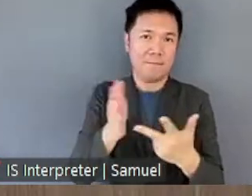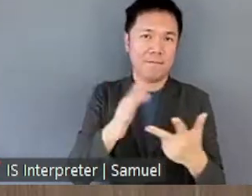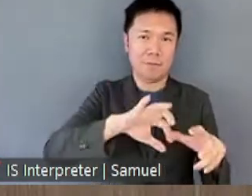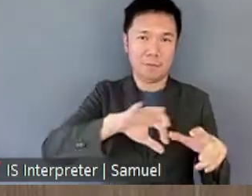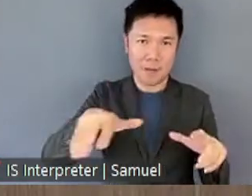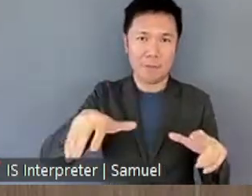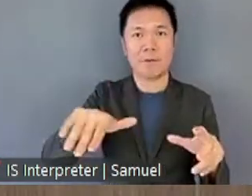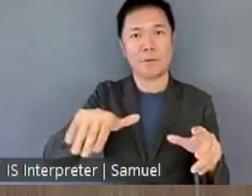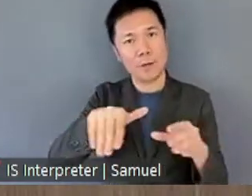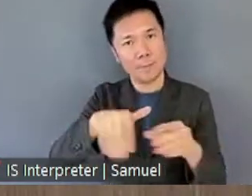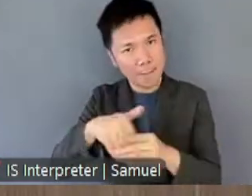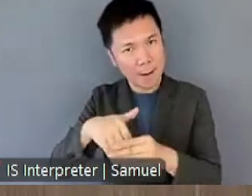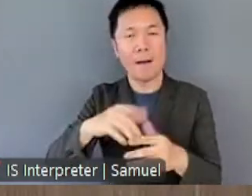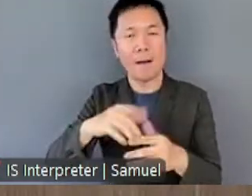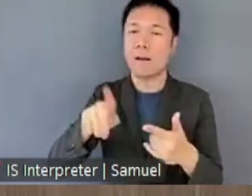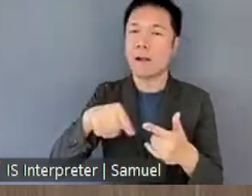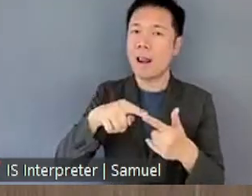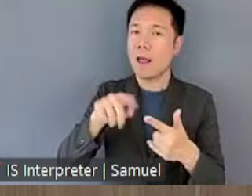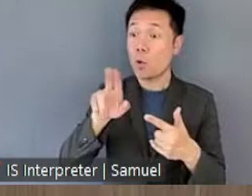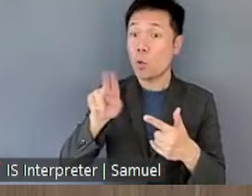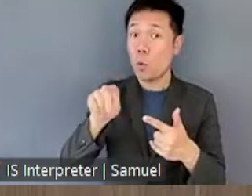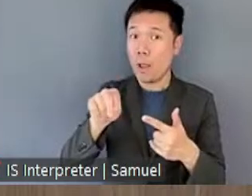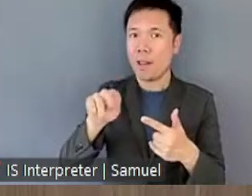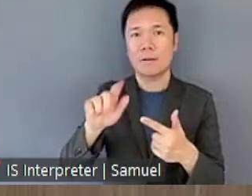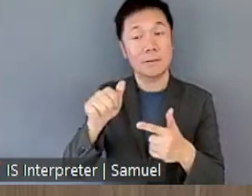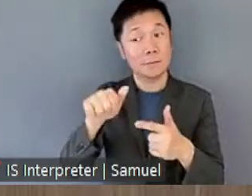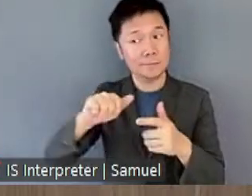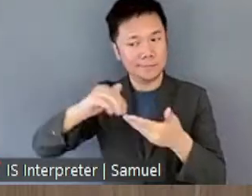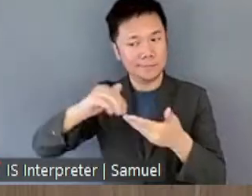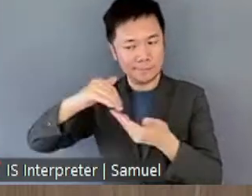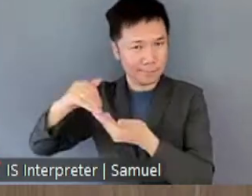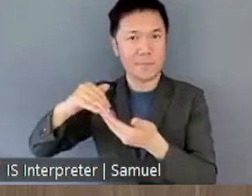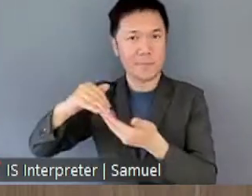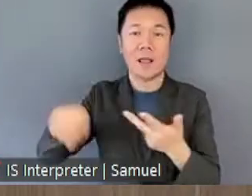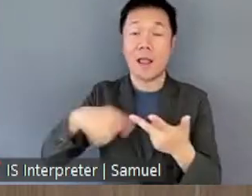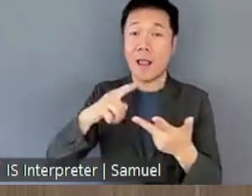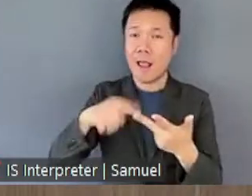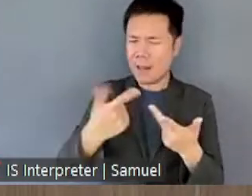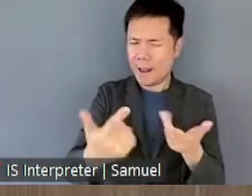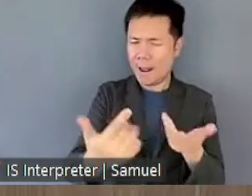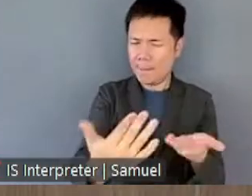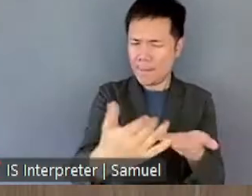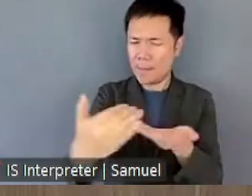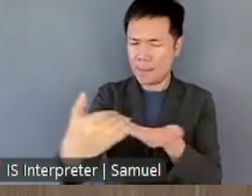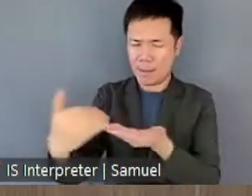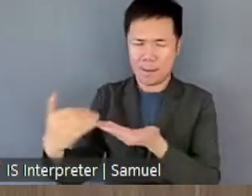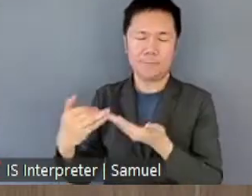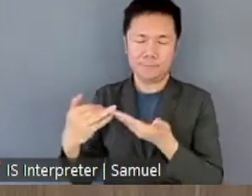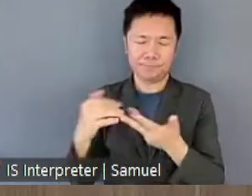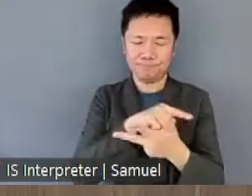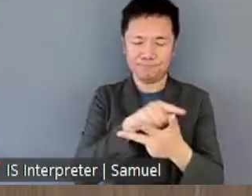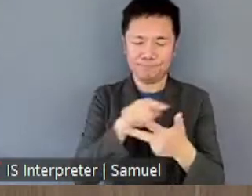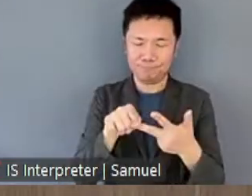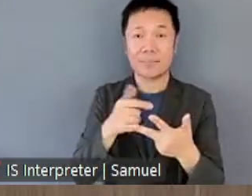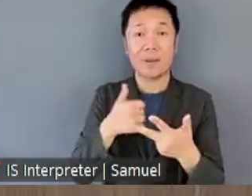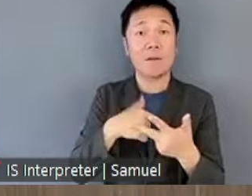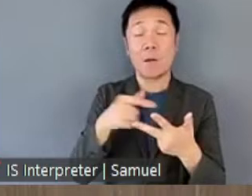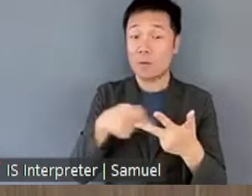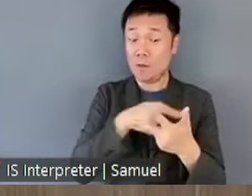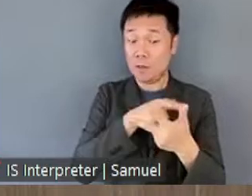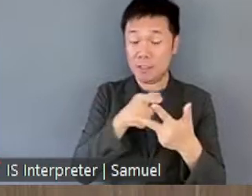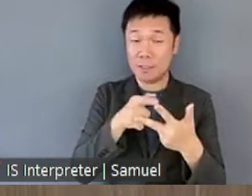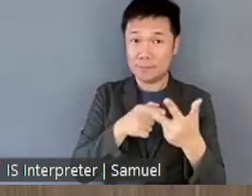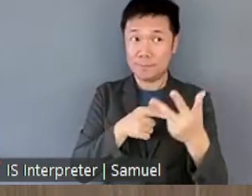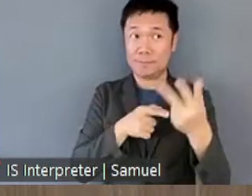UN entities, and other partners on key topics that are linked to the theme of